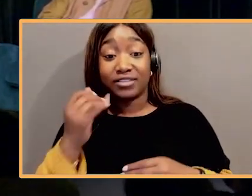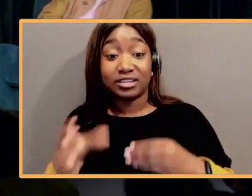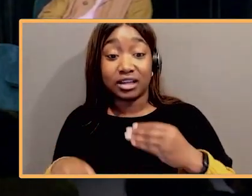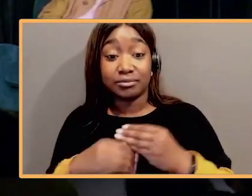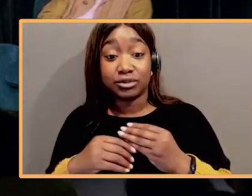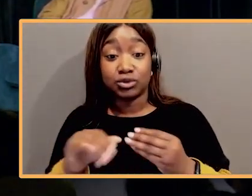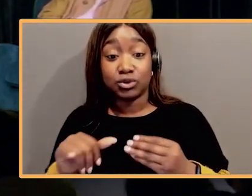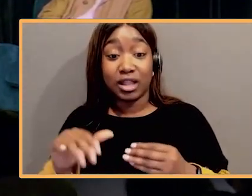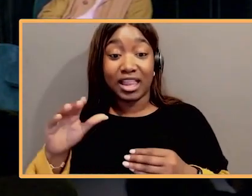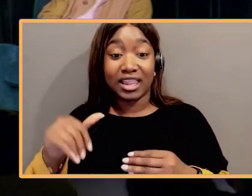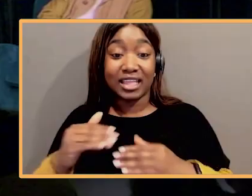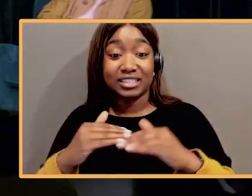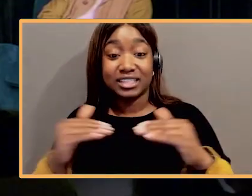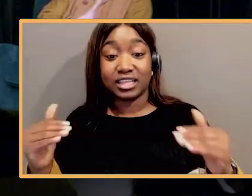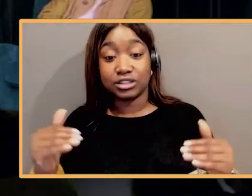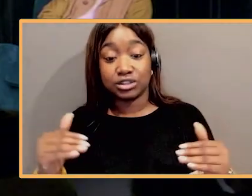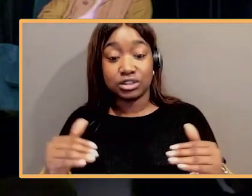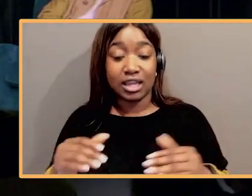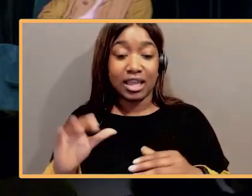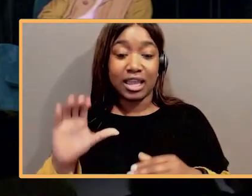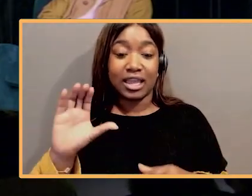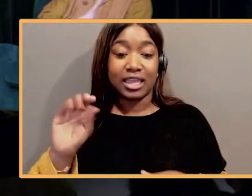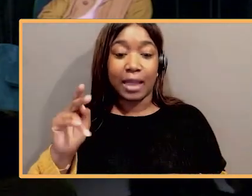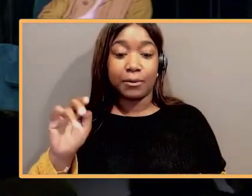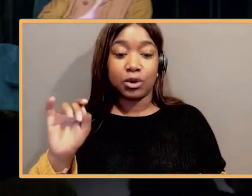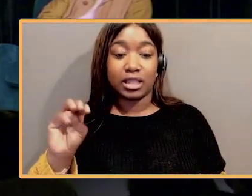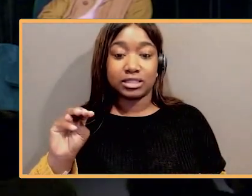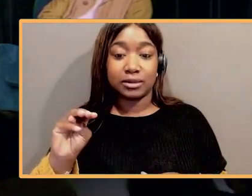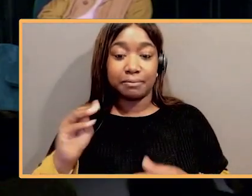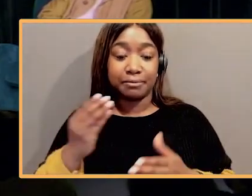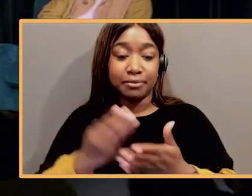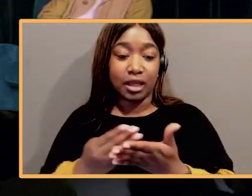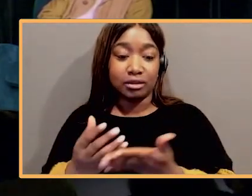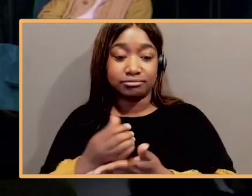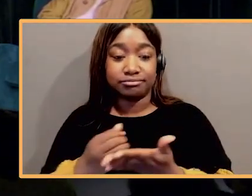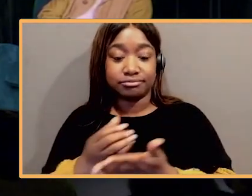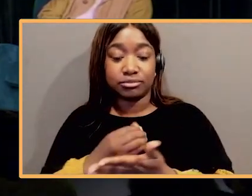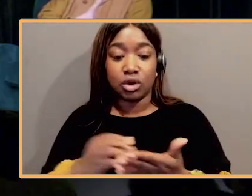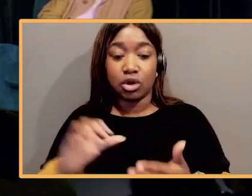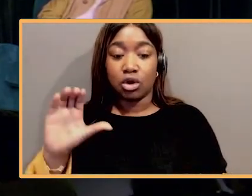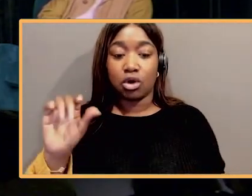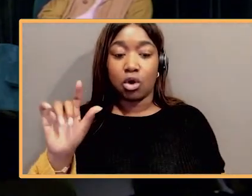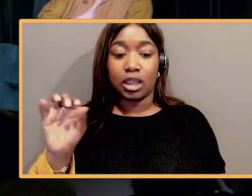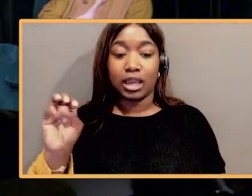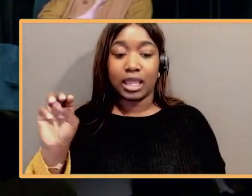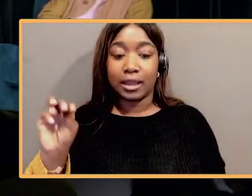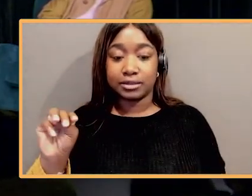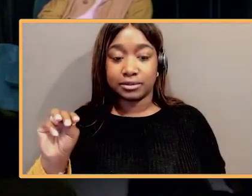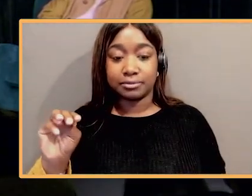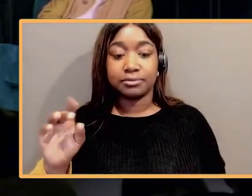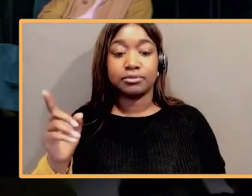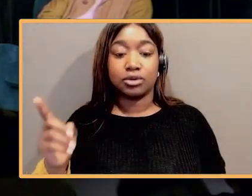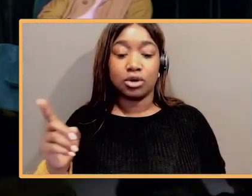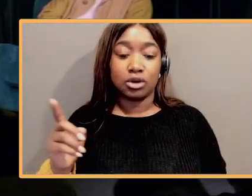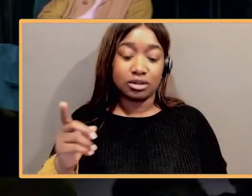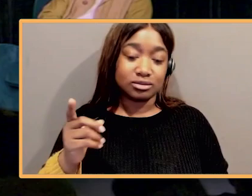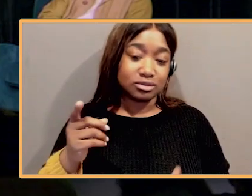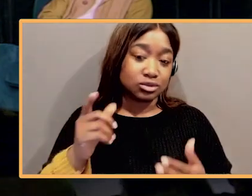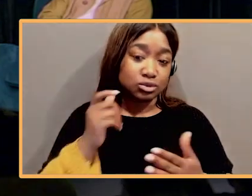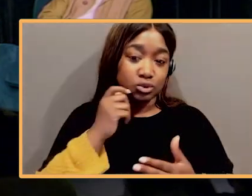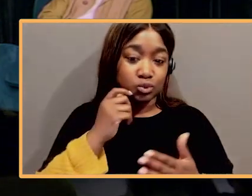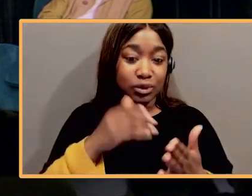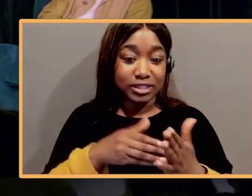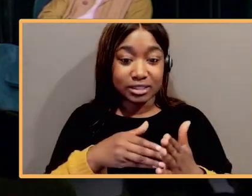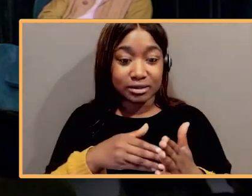is colonialism, which is racism, which is all the things? Right. Yeah. I think this is Or the being that